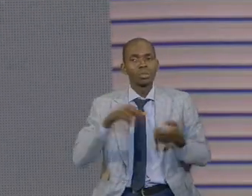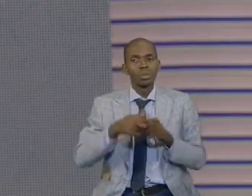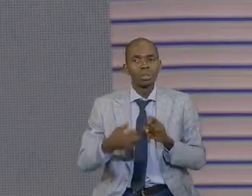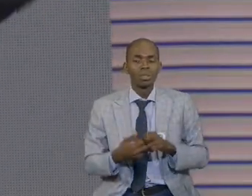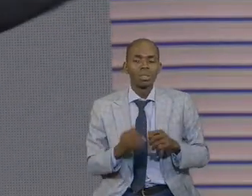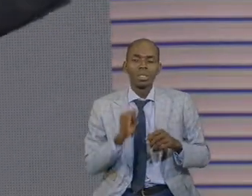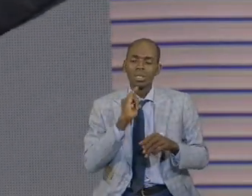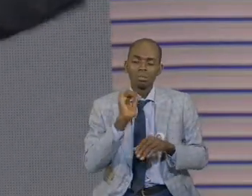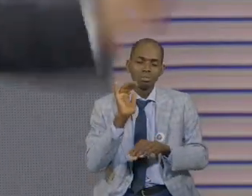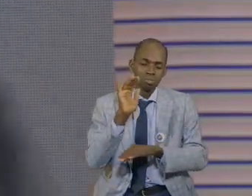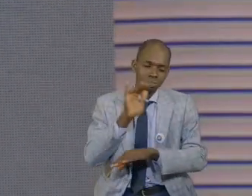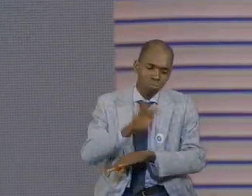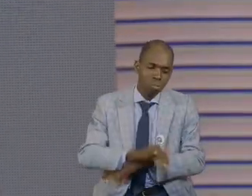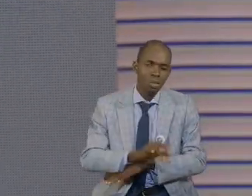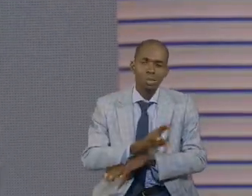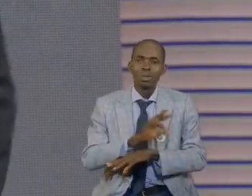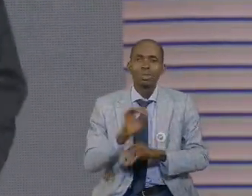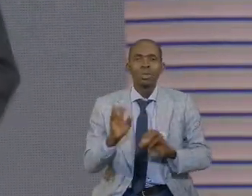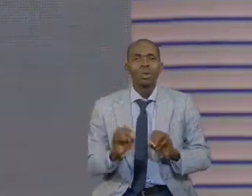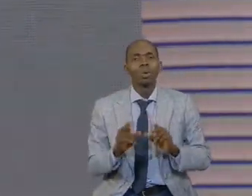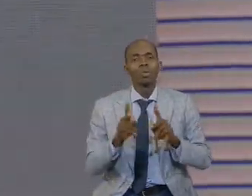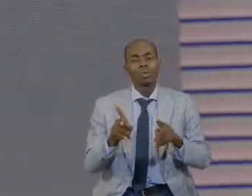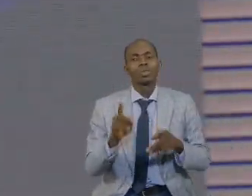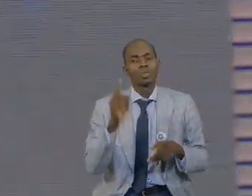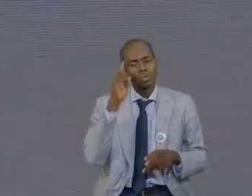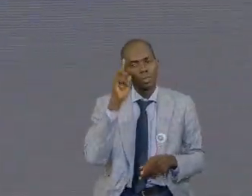already. There's no chance for ministry again.